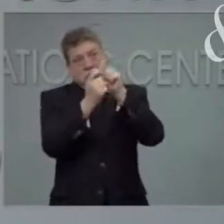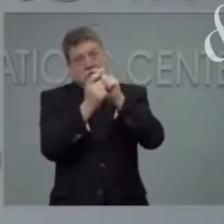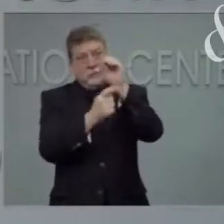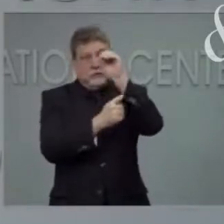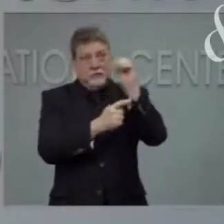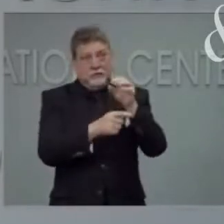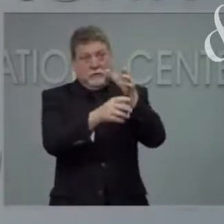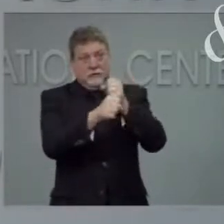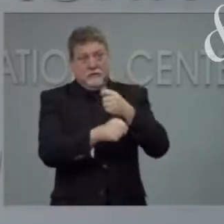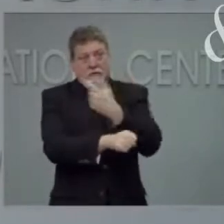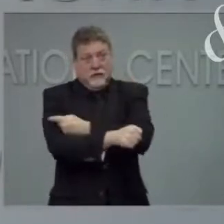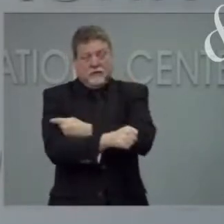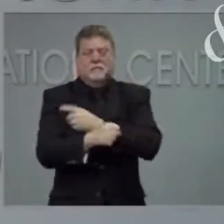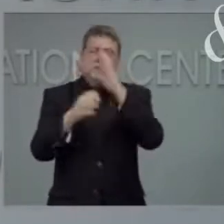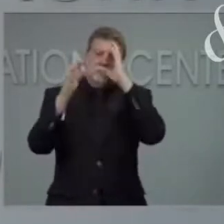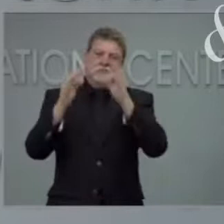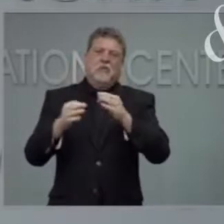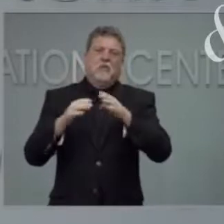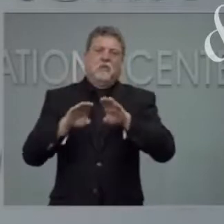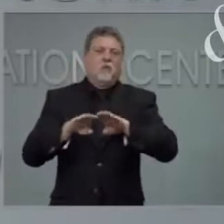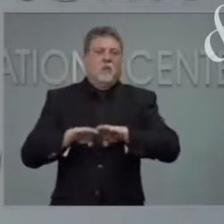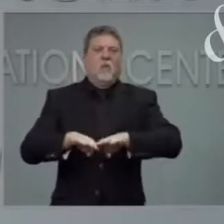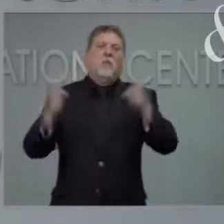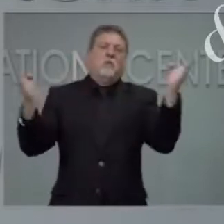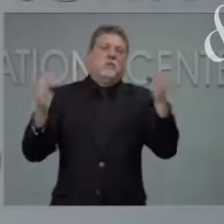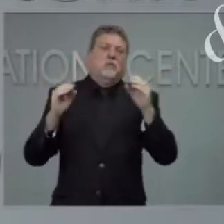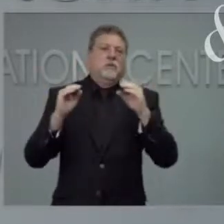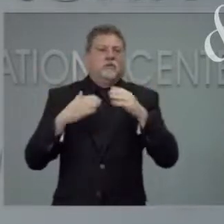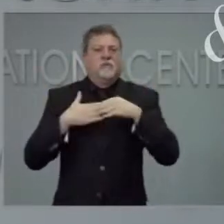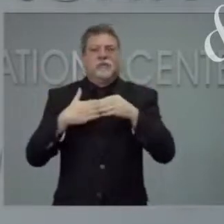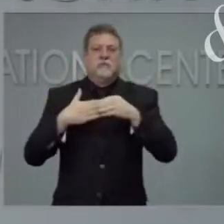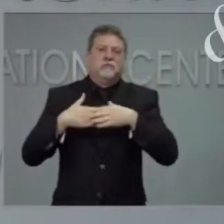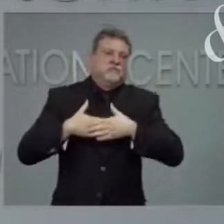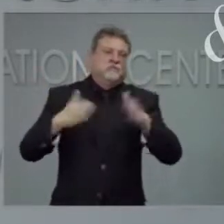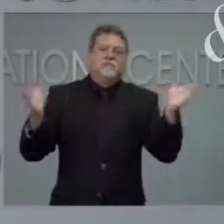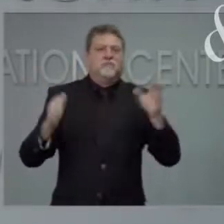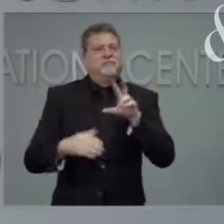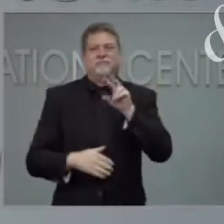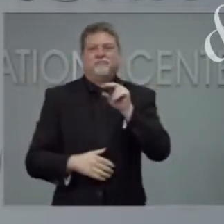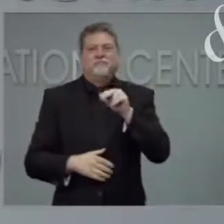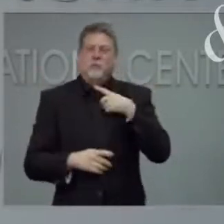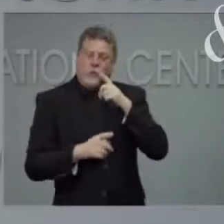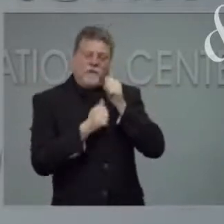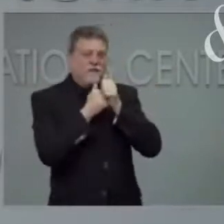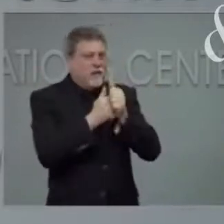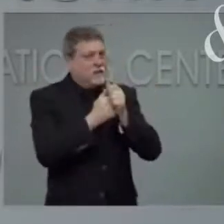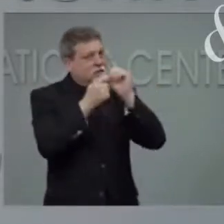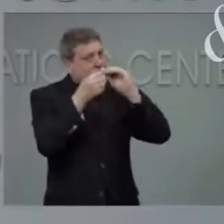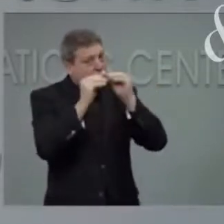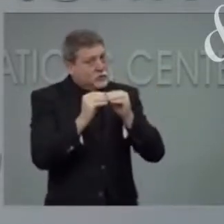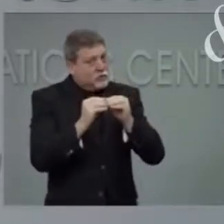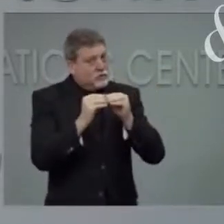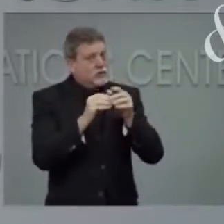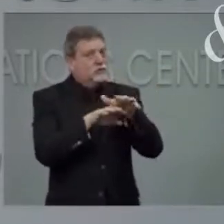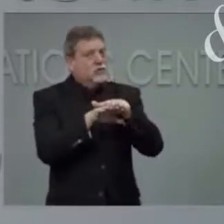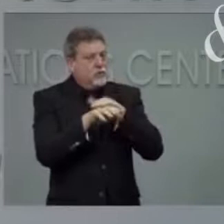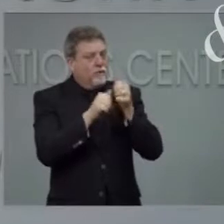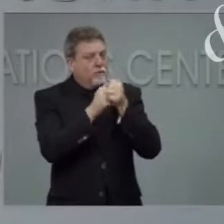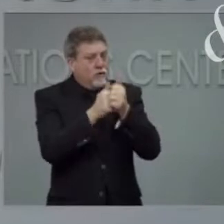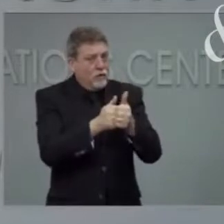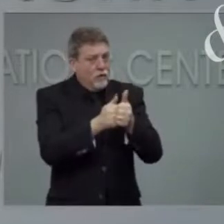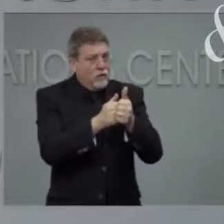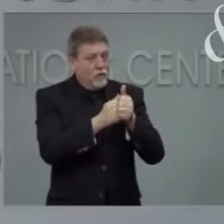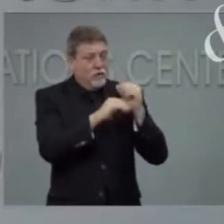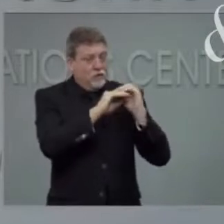going to continue to look at the same number and the same data, and hopefully as we move along, we